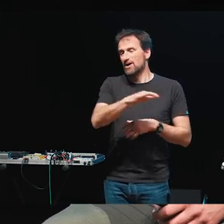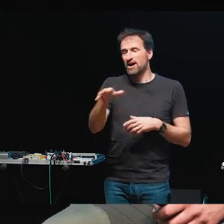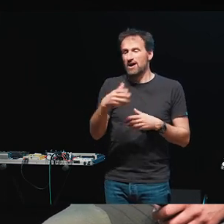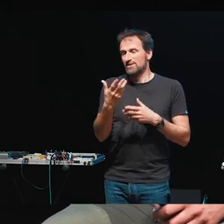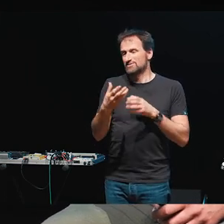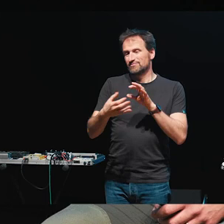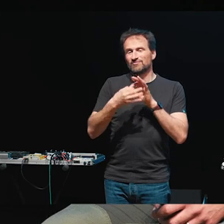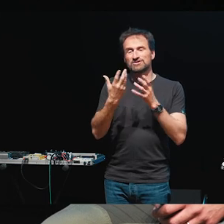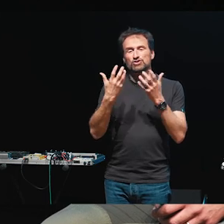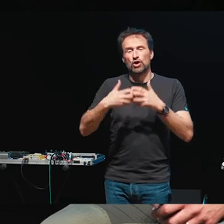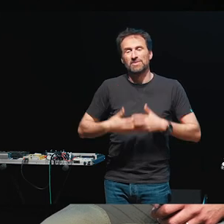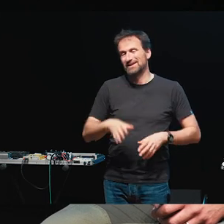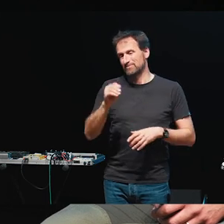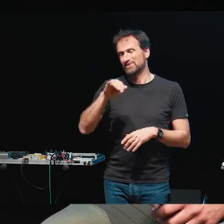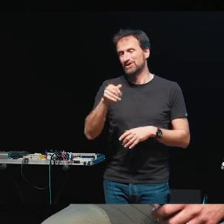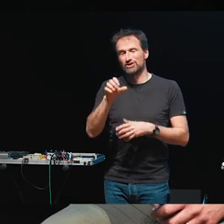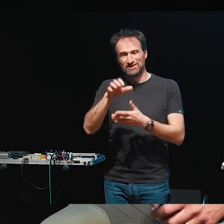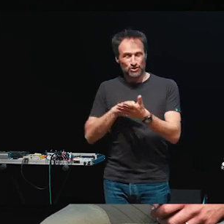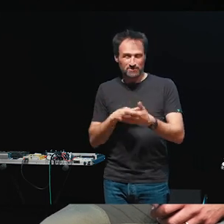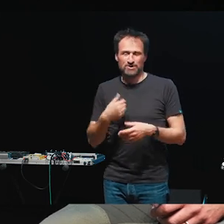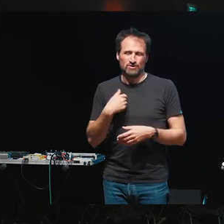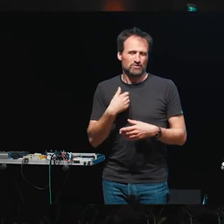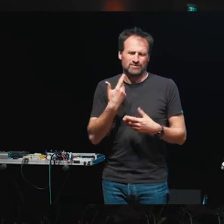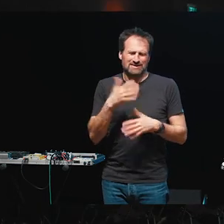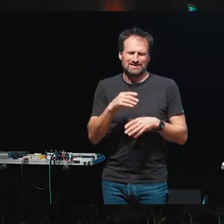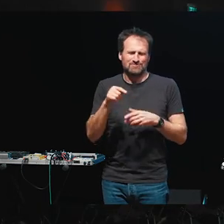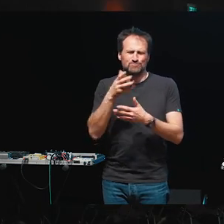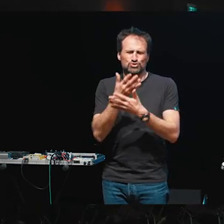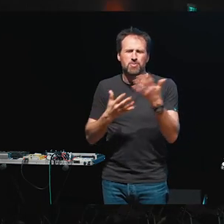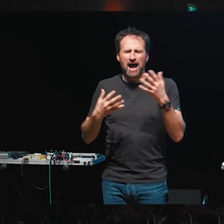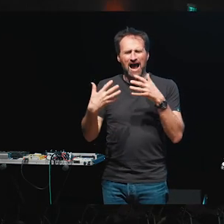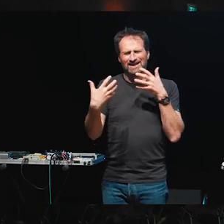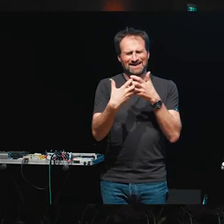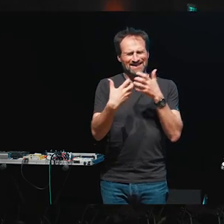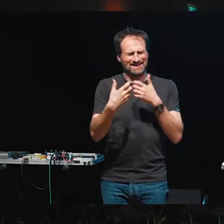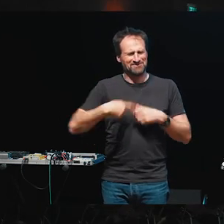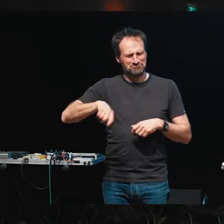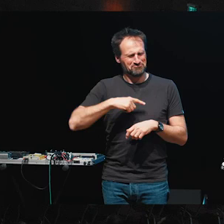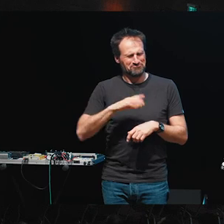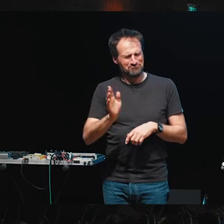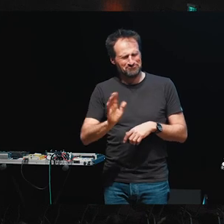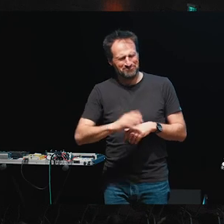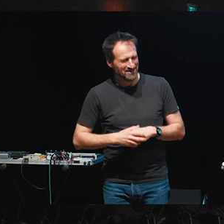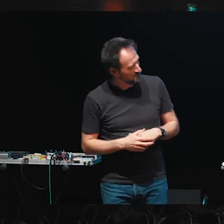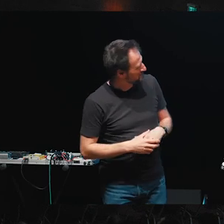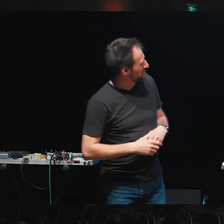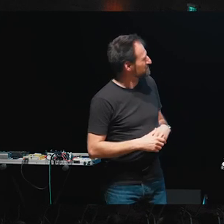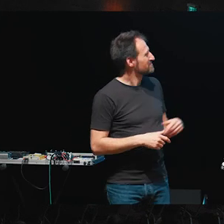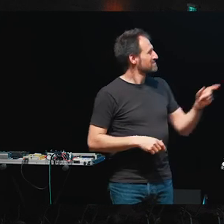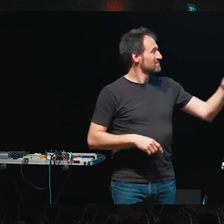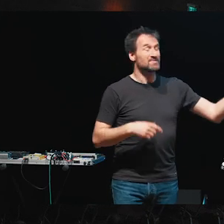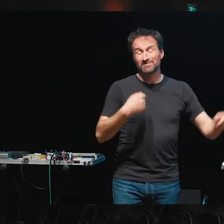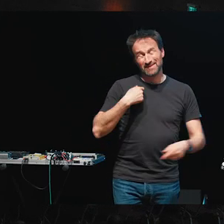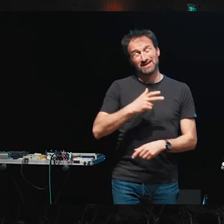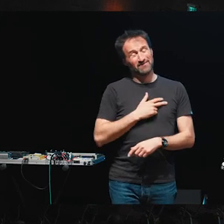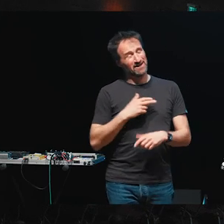So we don't want to like get in the middle of a language war. I'm really excited about